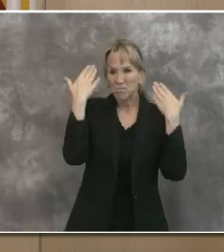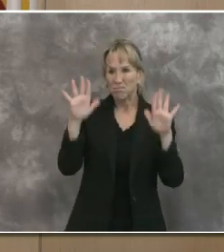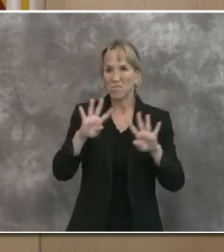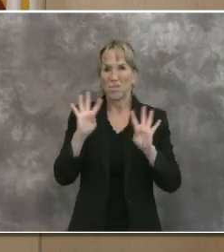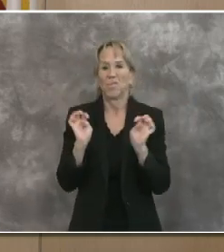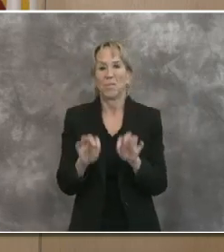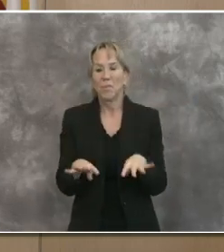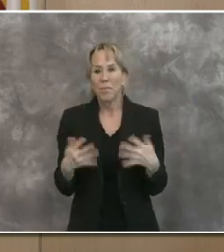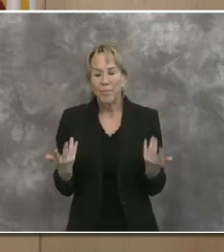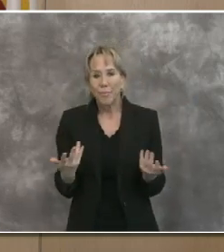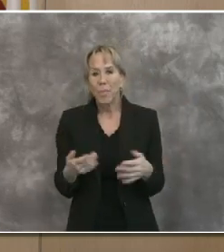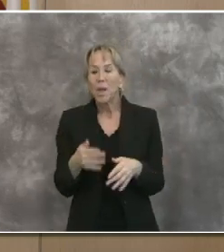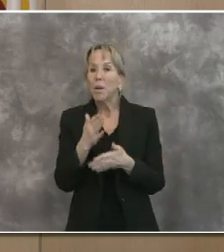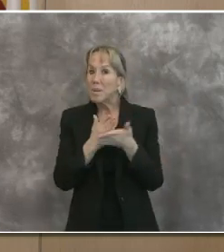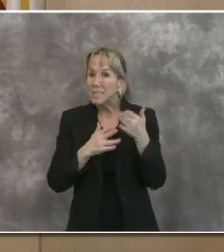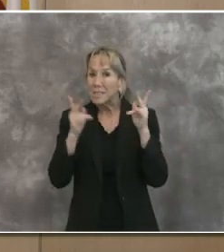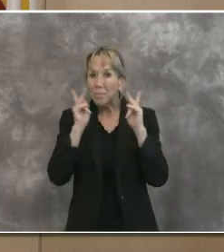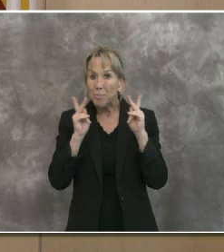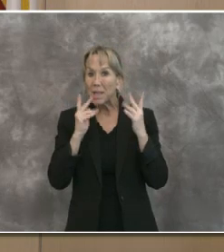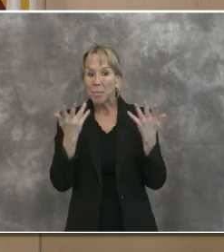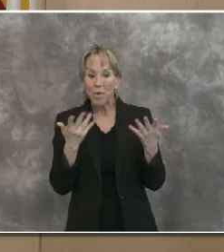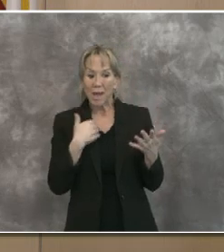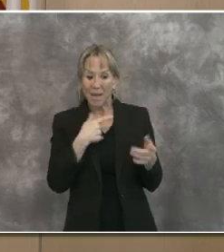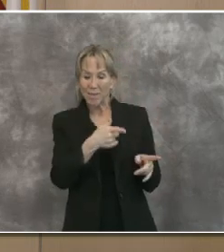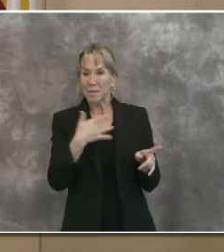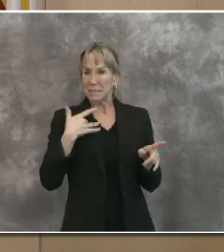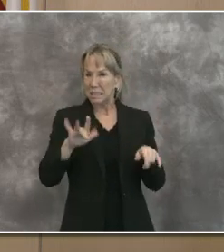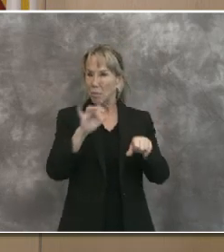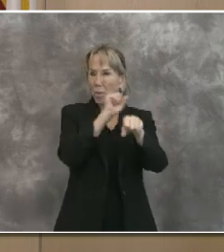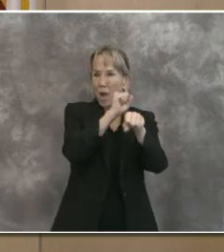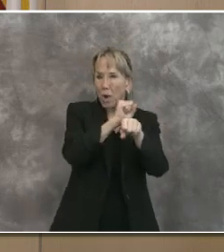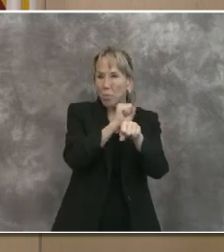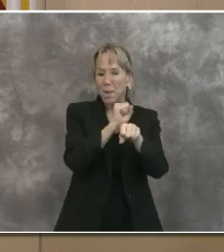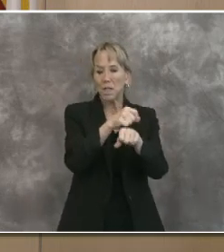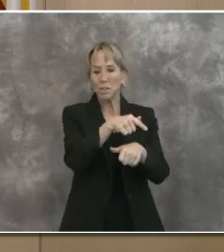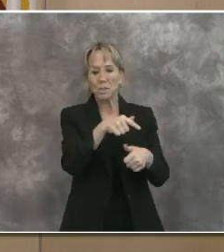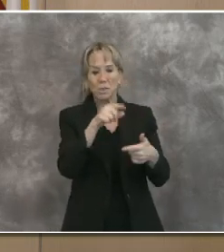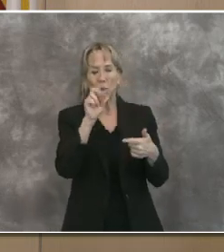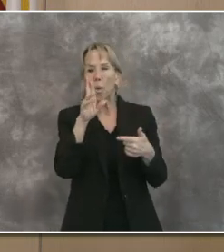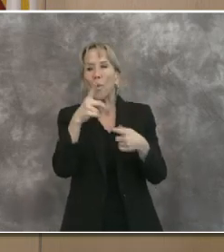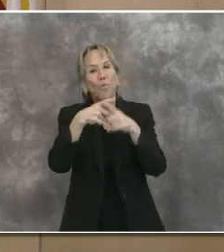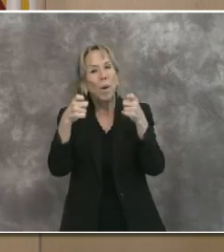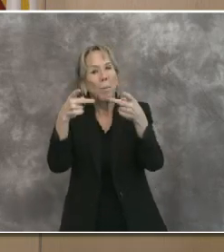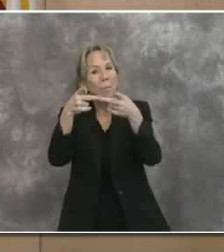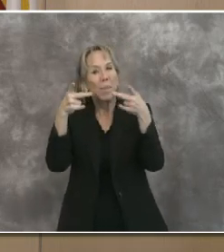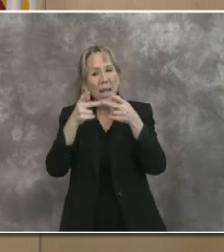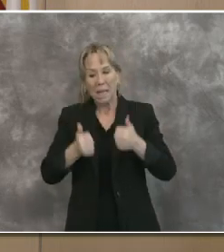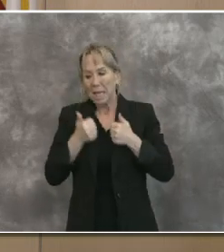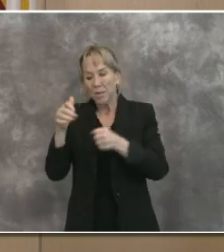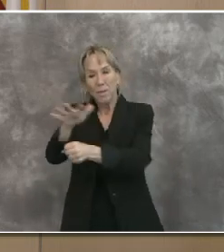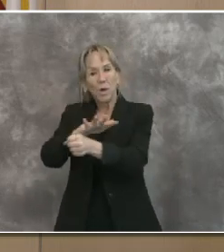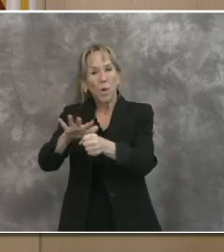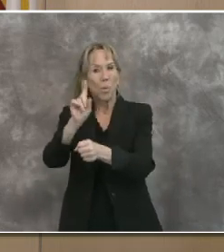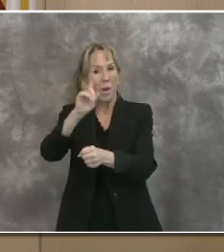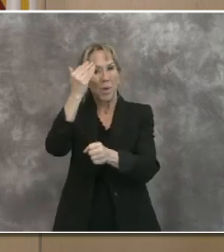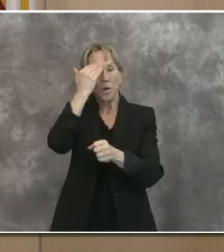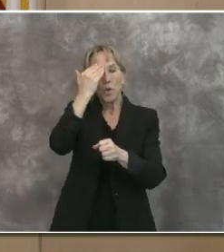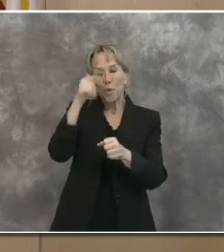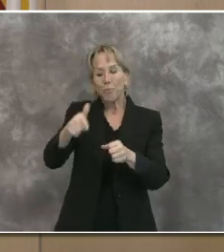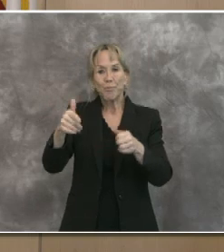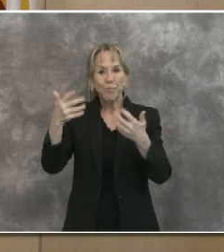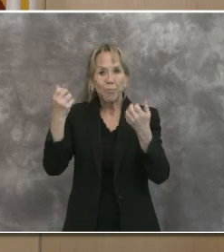if individuals are in sensitive occupations or from locations where we know there are